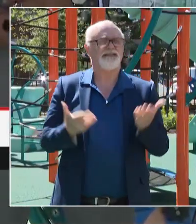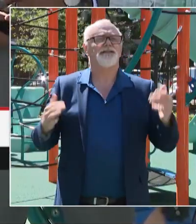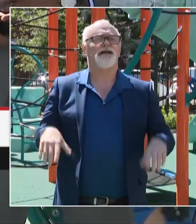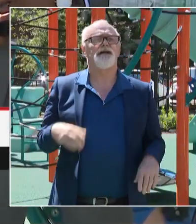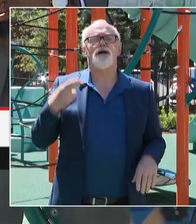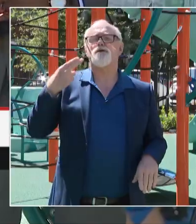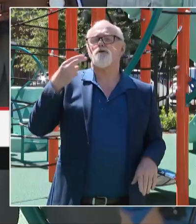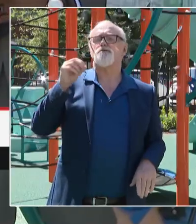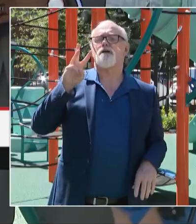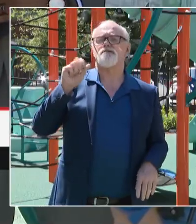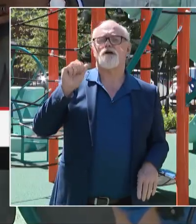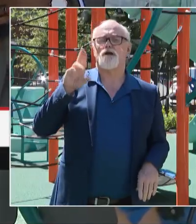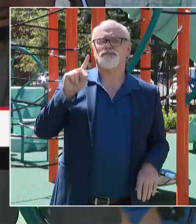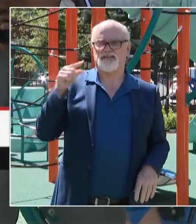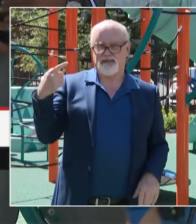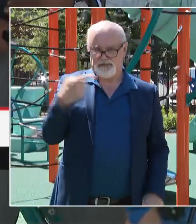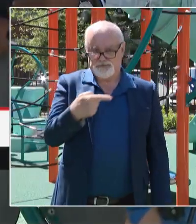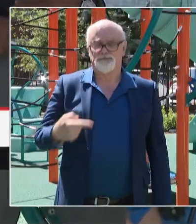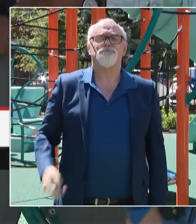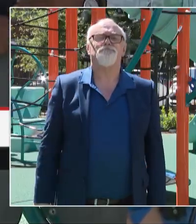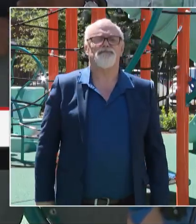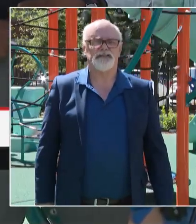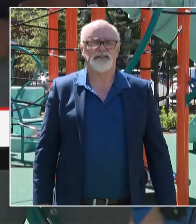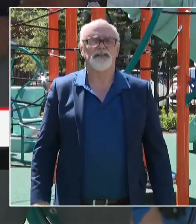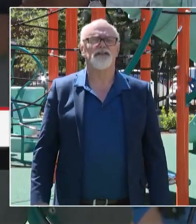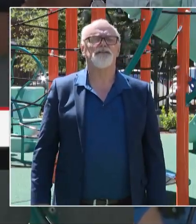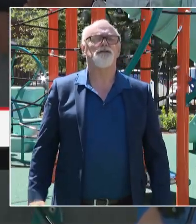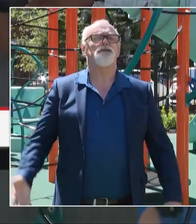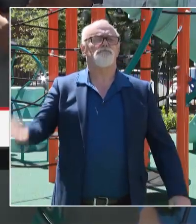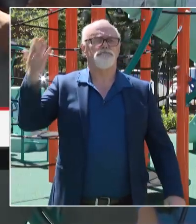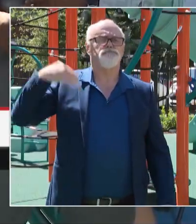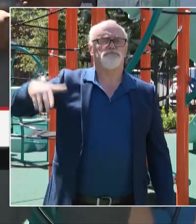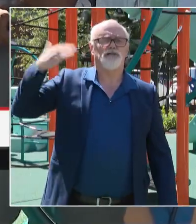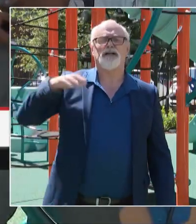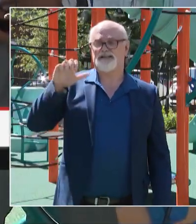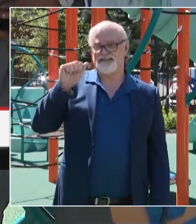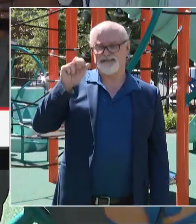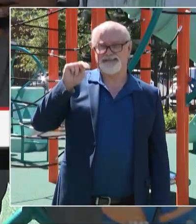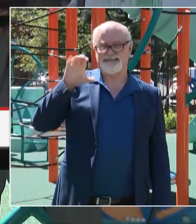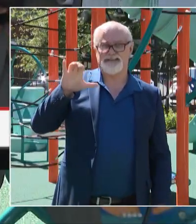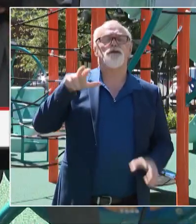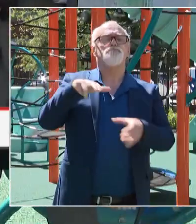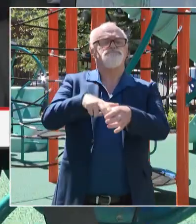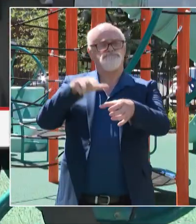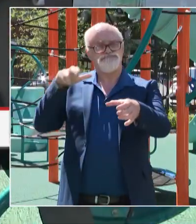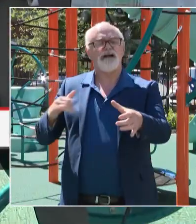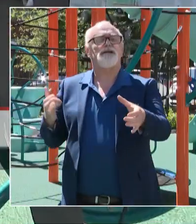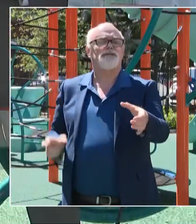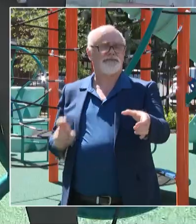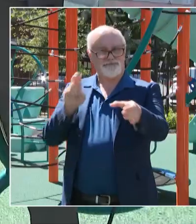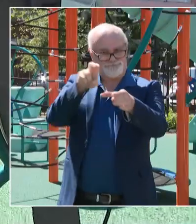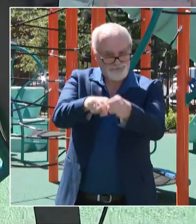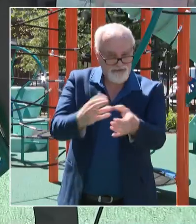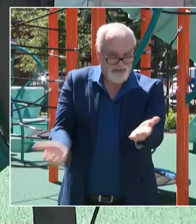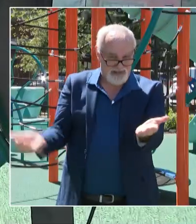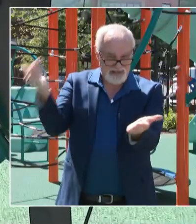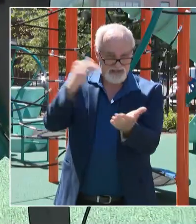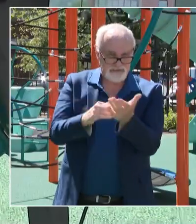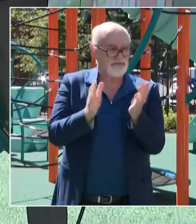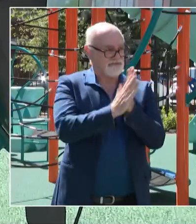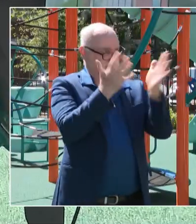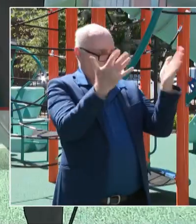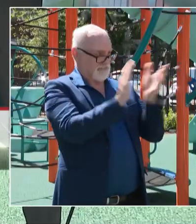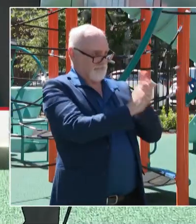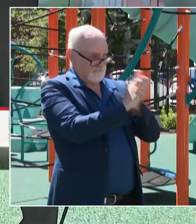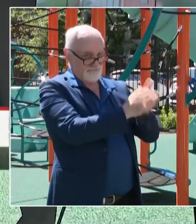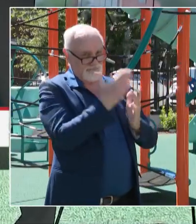He was ANC before this project started, and he's Commissioner again now to receive it, and it's nice to see the